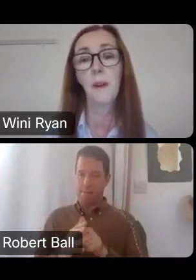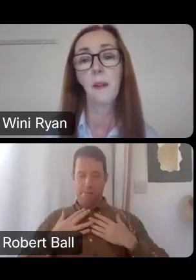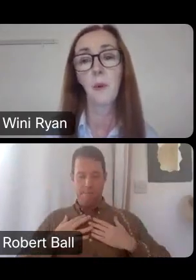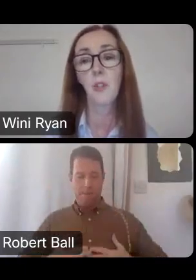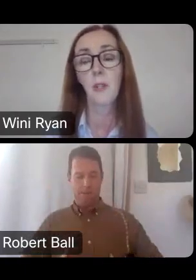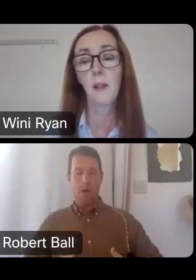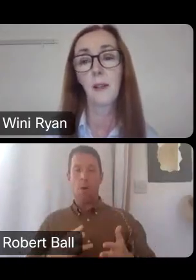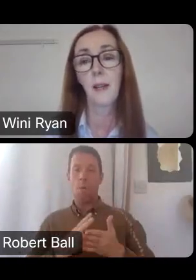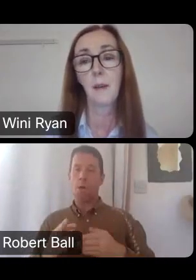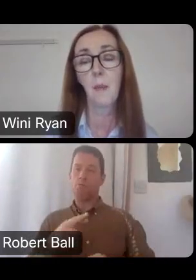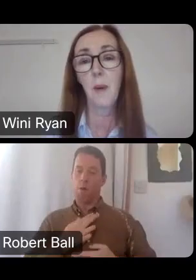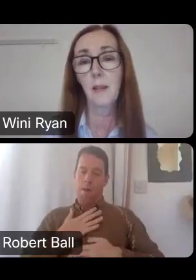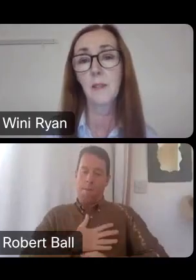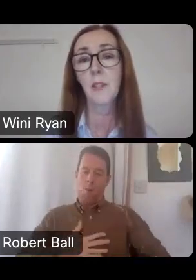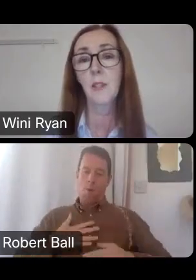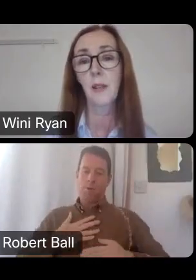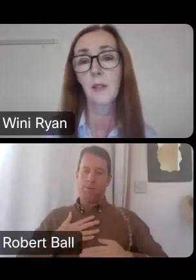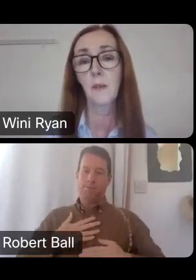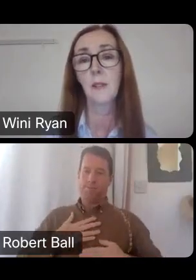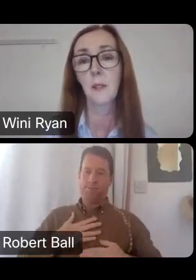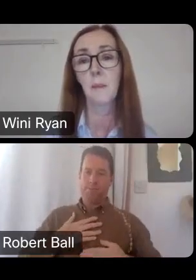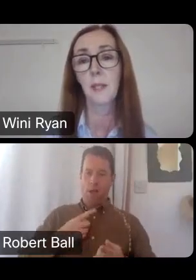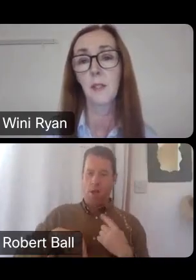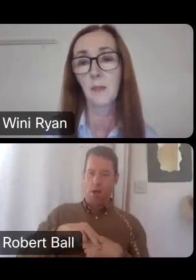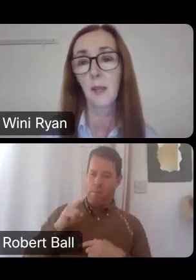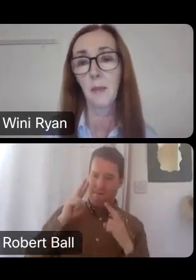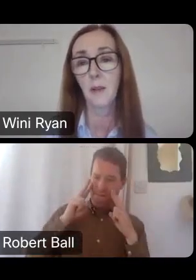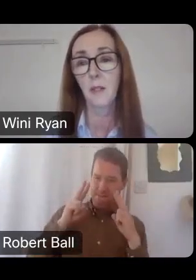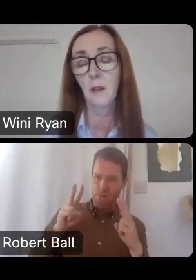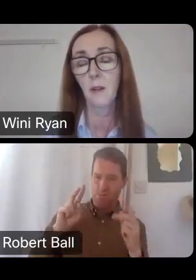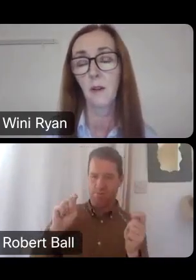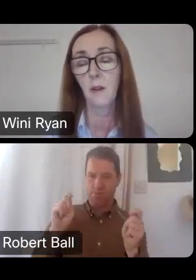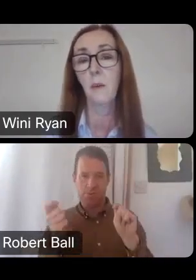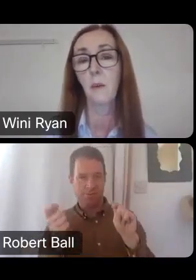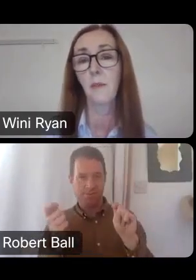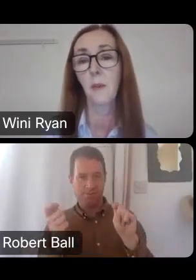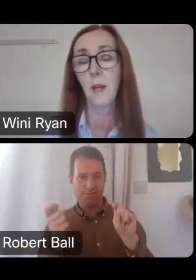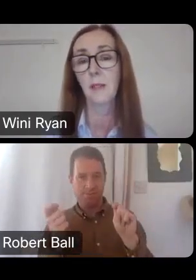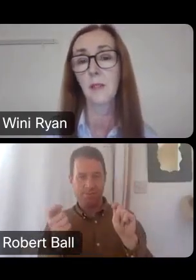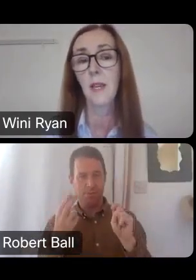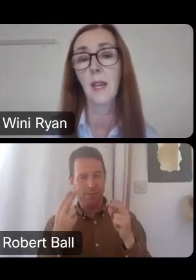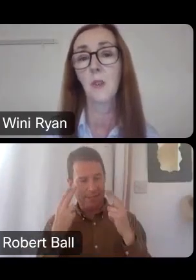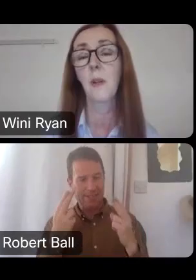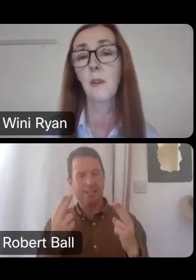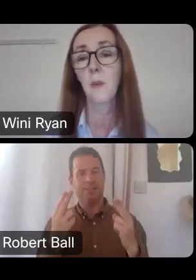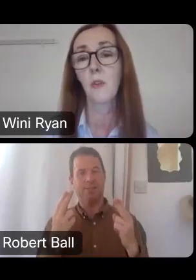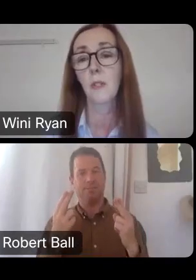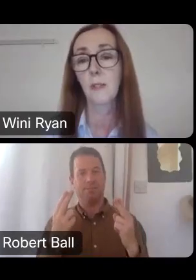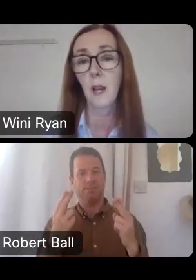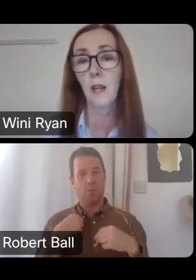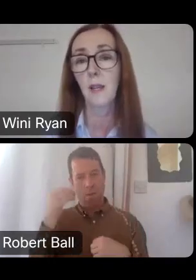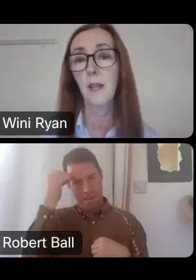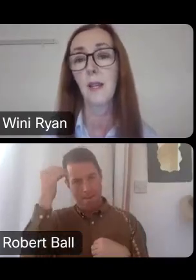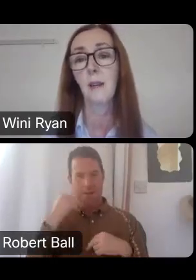we're very emotional, our biases prevail. So that's something to think about also, to be aware of your biases. And when your emotion